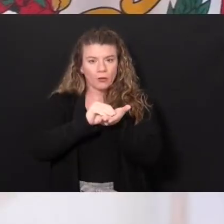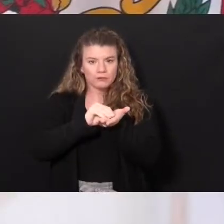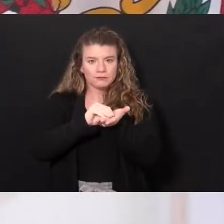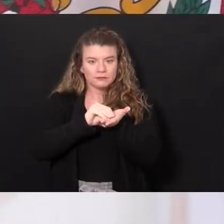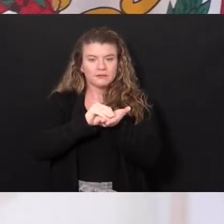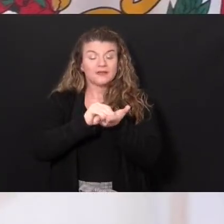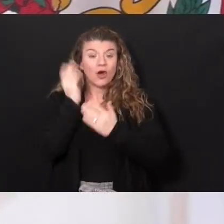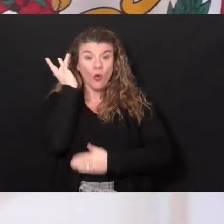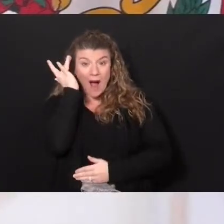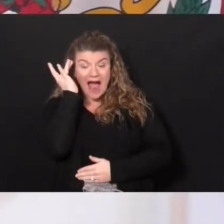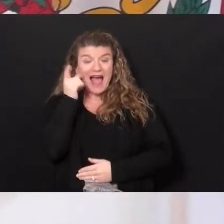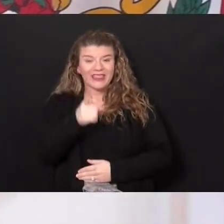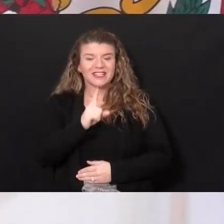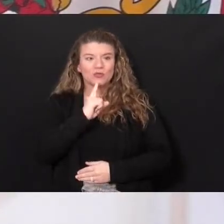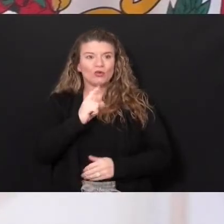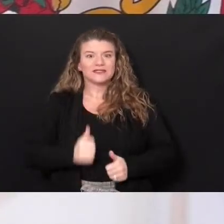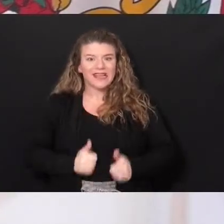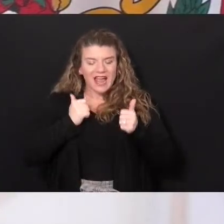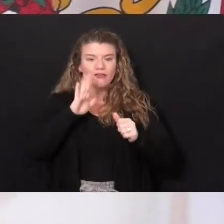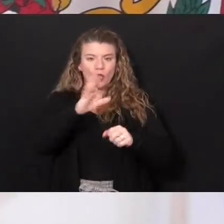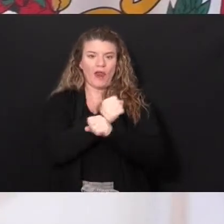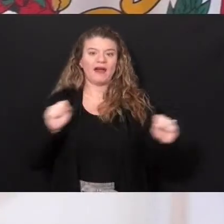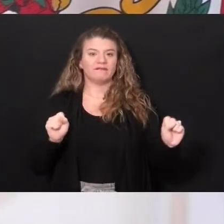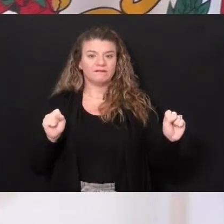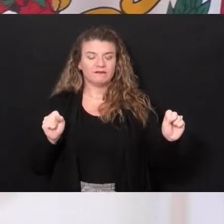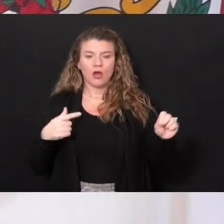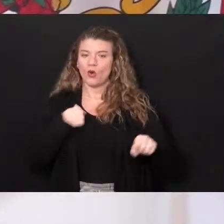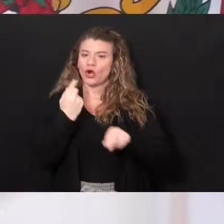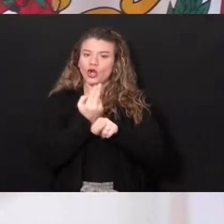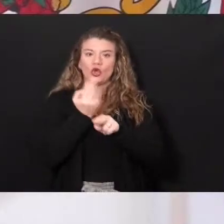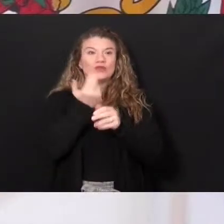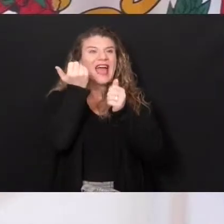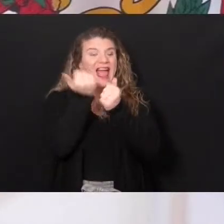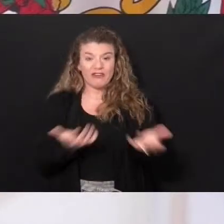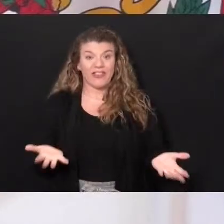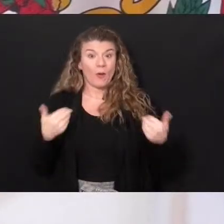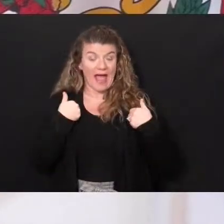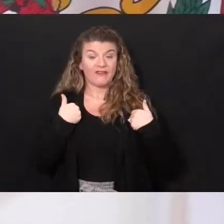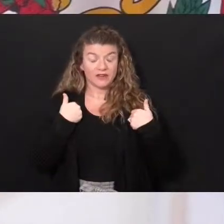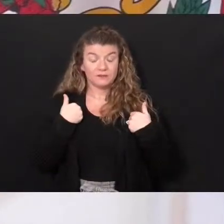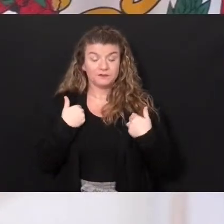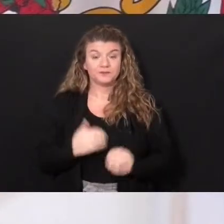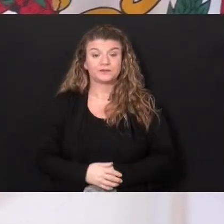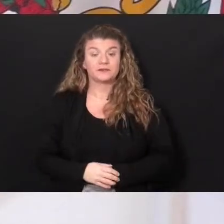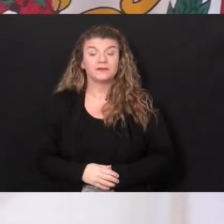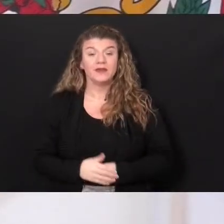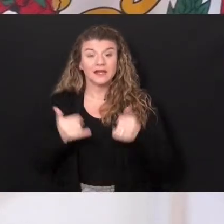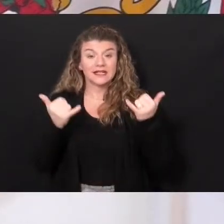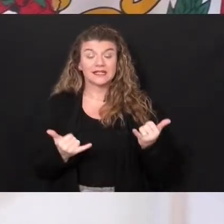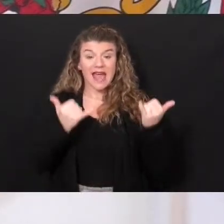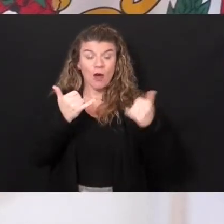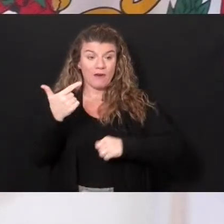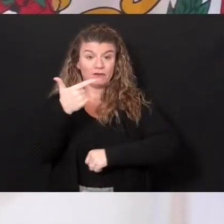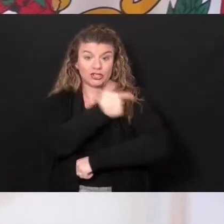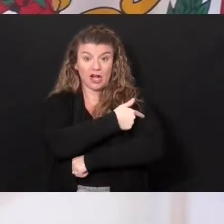drug does just that. It saves lives. To date, we have given shots